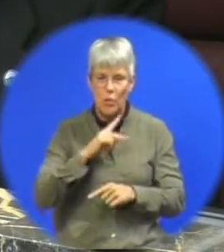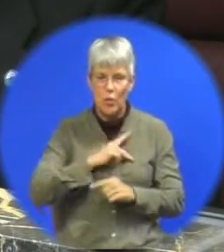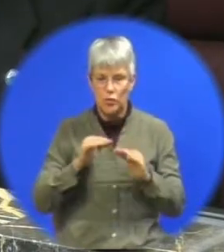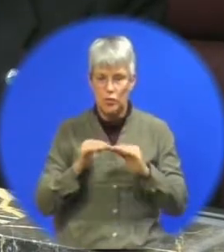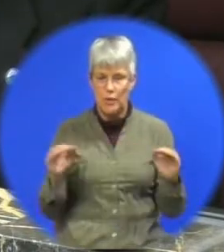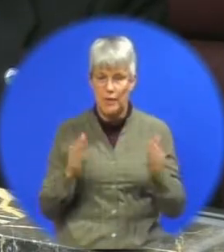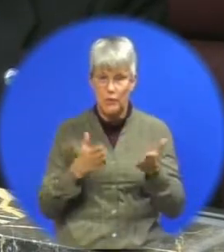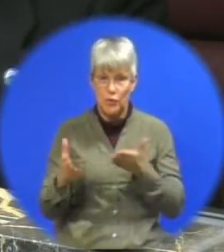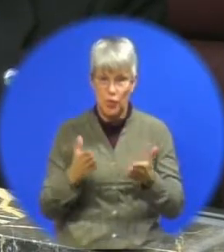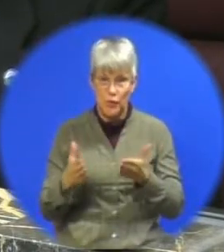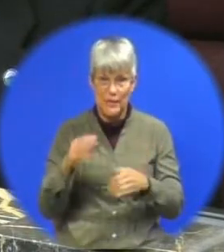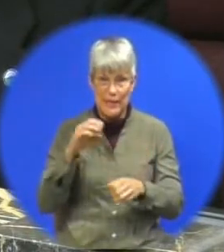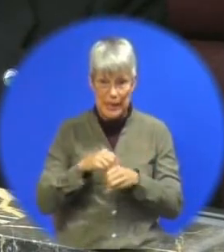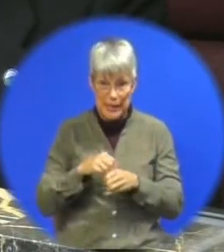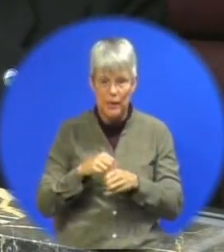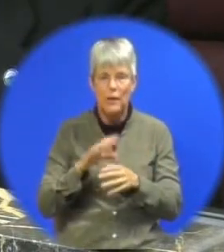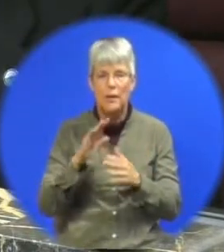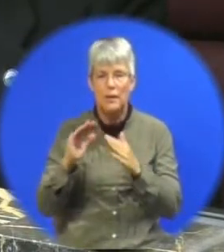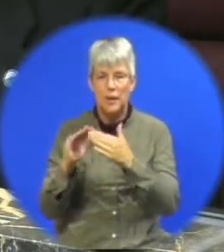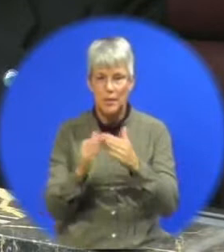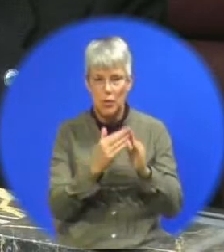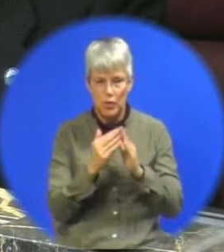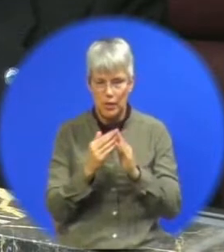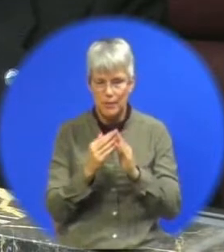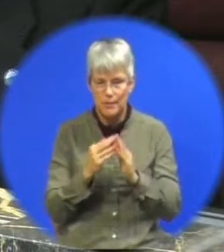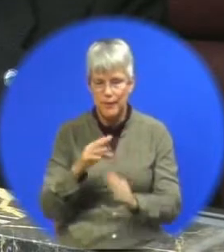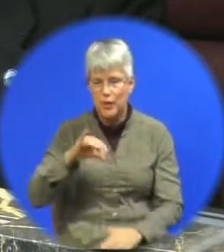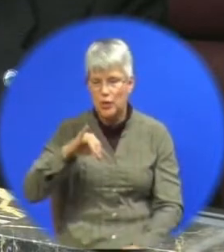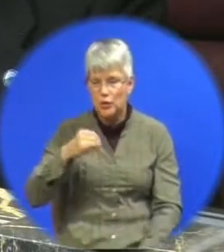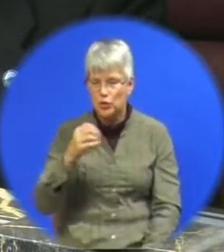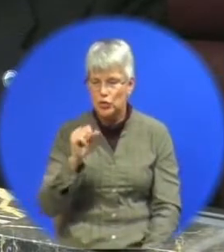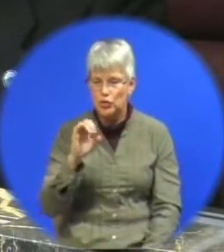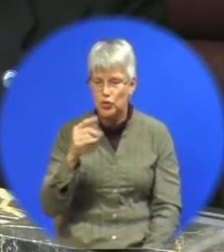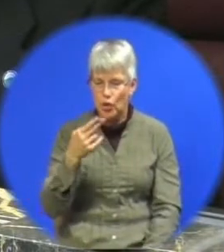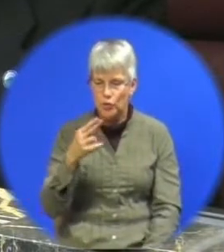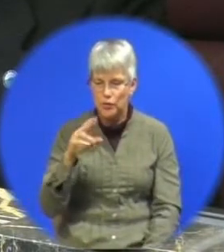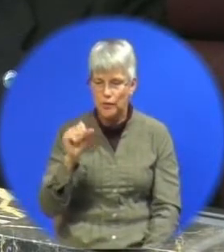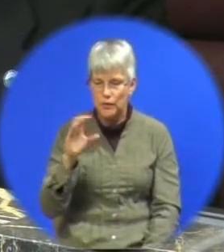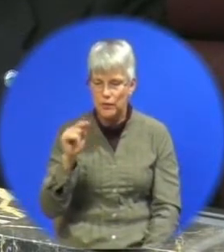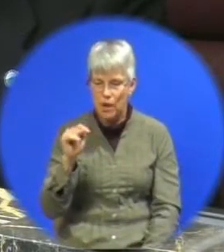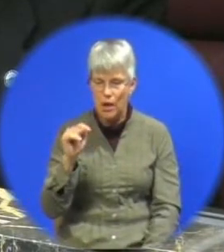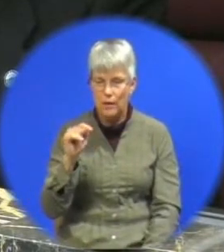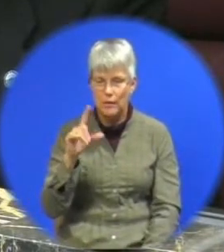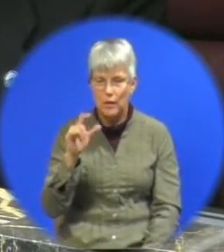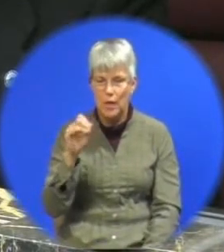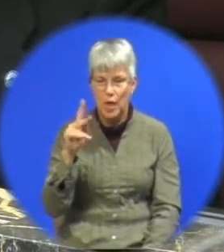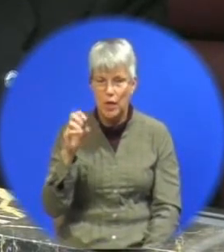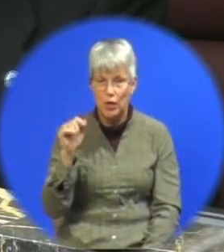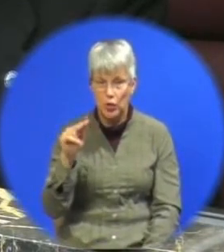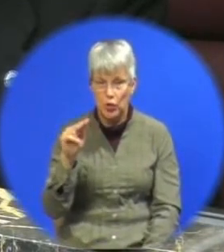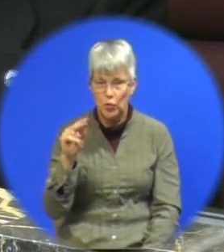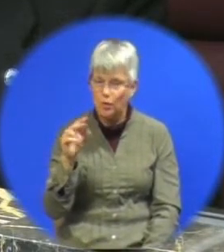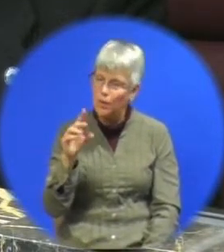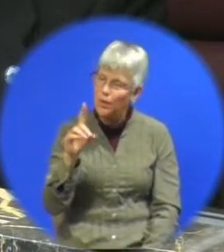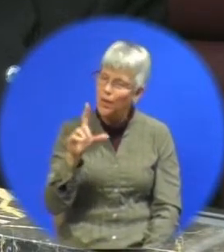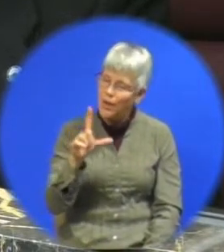community. And whereas Joseph Scott Luckadoo served as a champion of preserving and enhancing green